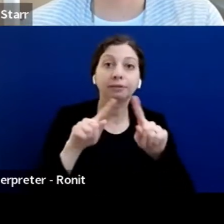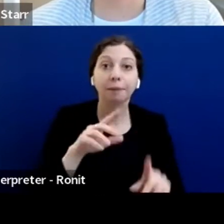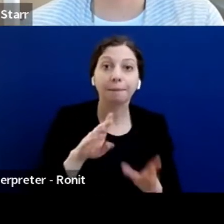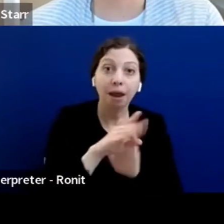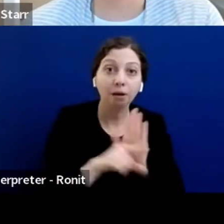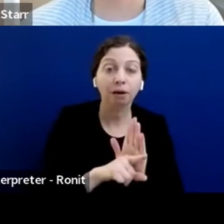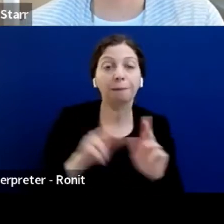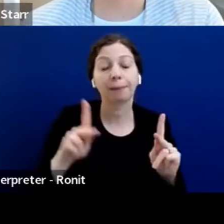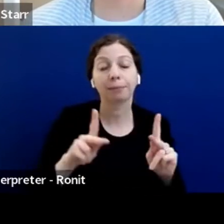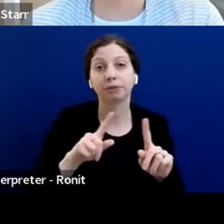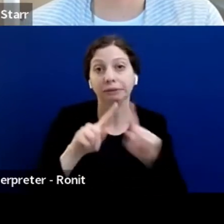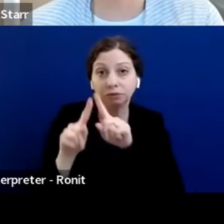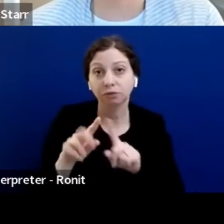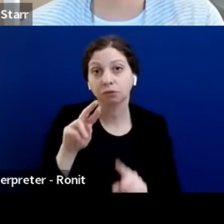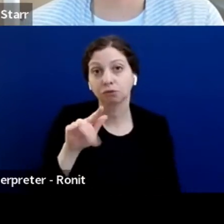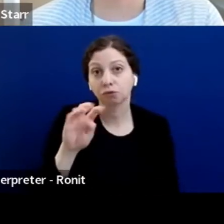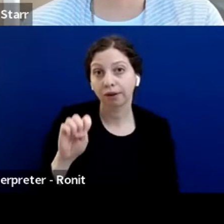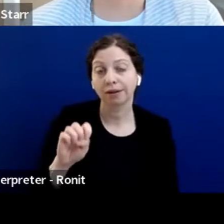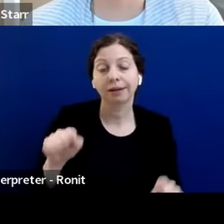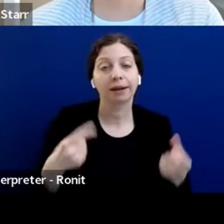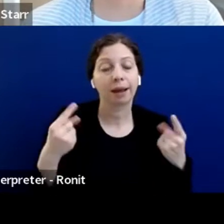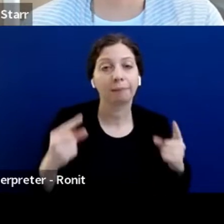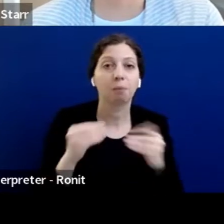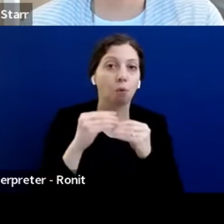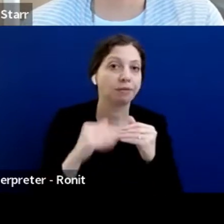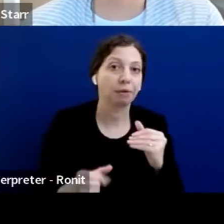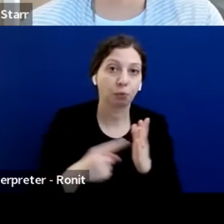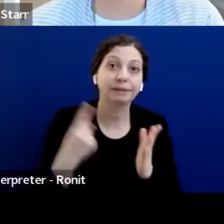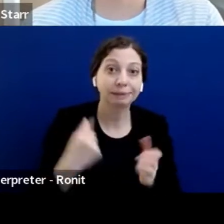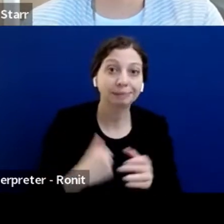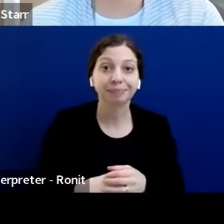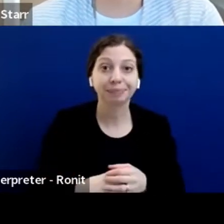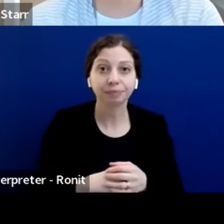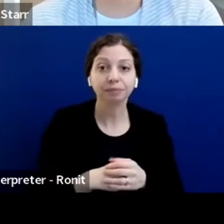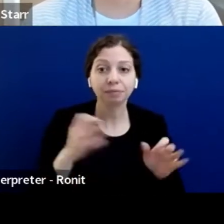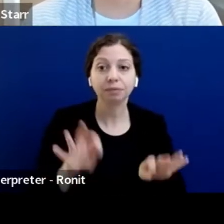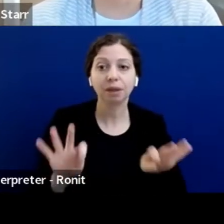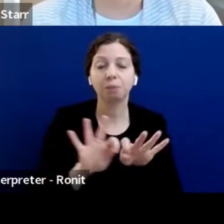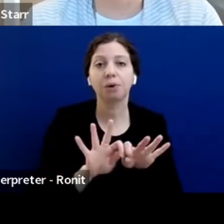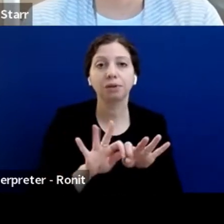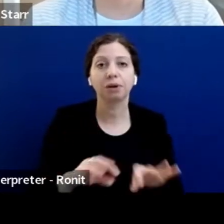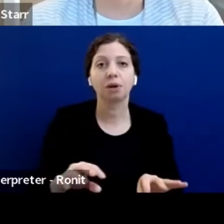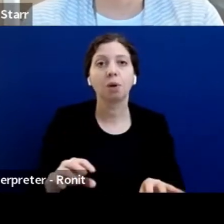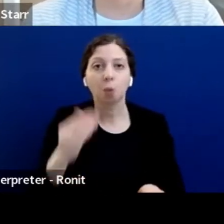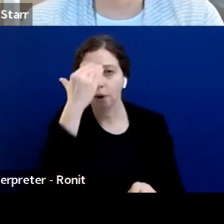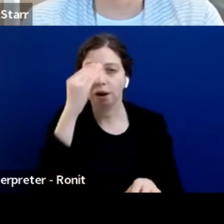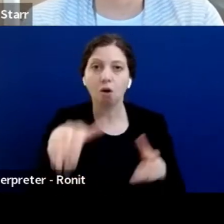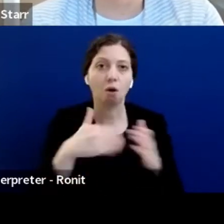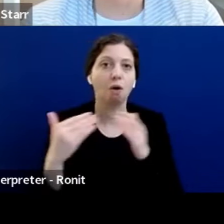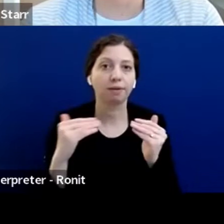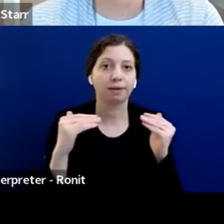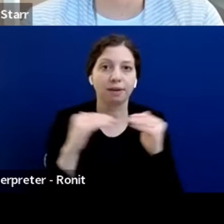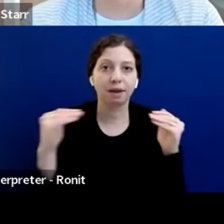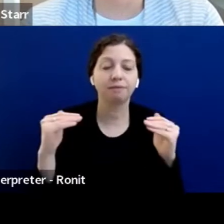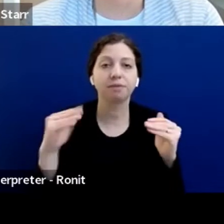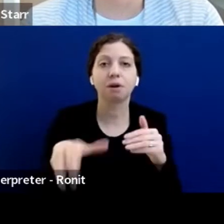all races. And it can happen more than once. And it's important to be aware at all those levels,